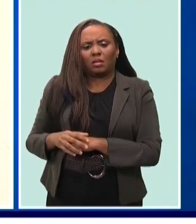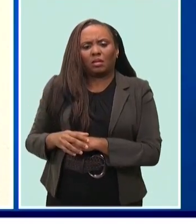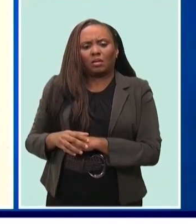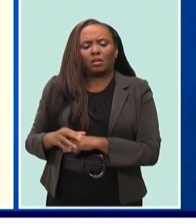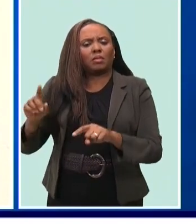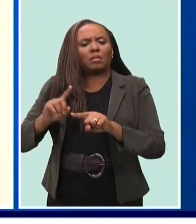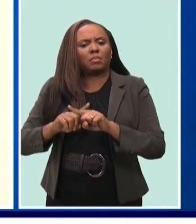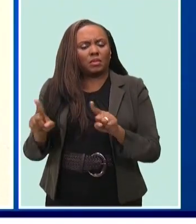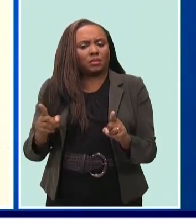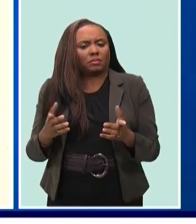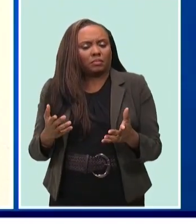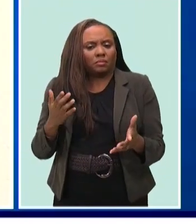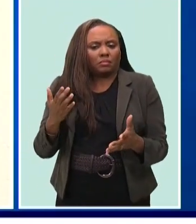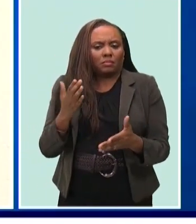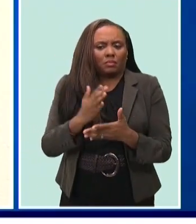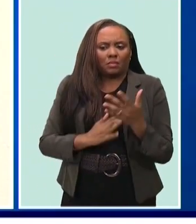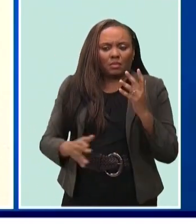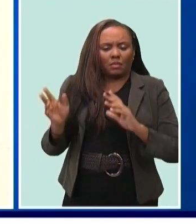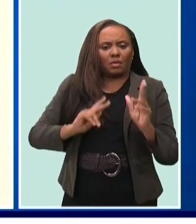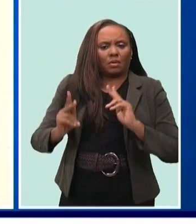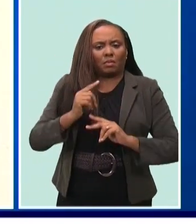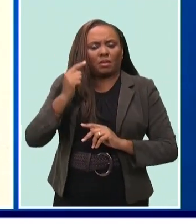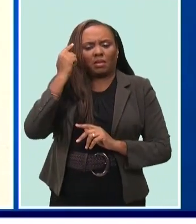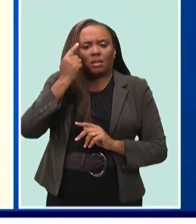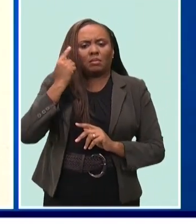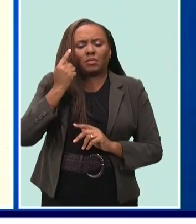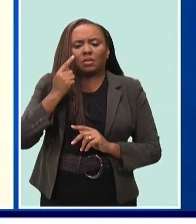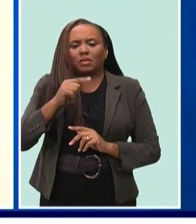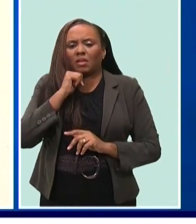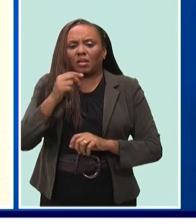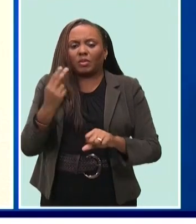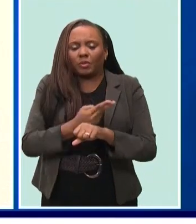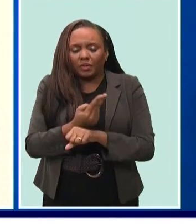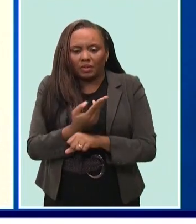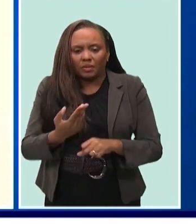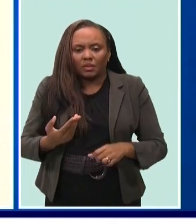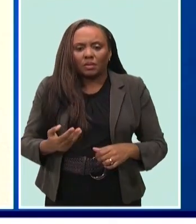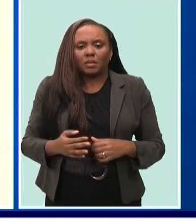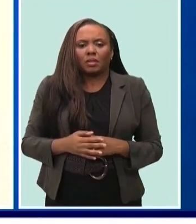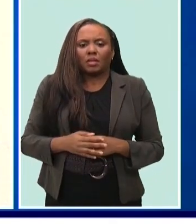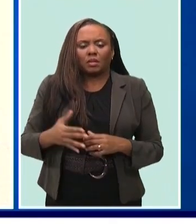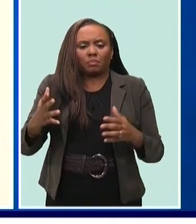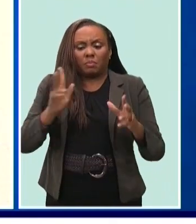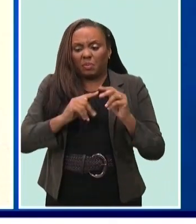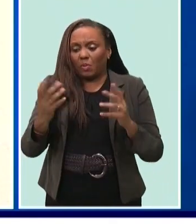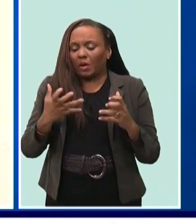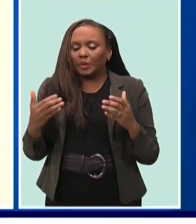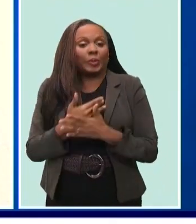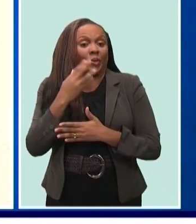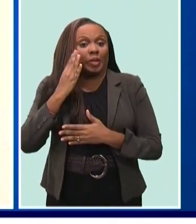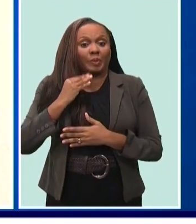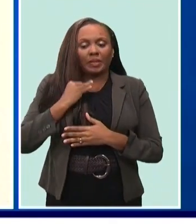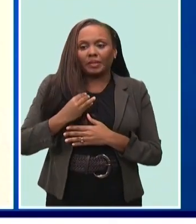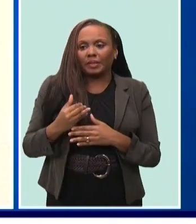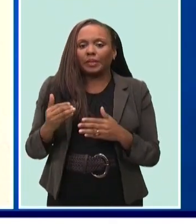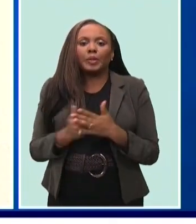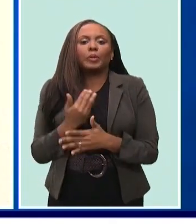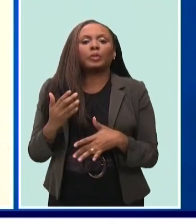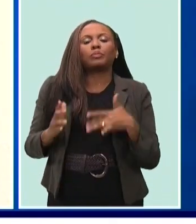safe, I think, for them, or helpful or useful. They want new things, new thrills, and new